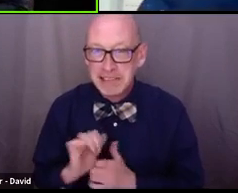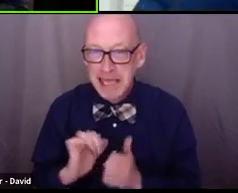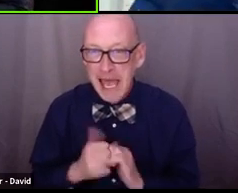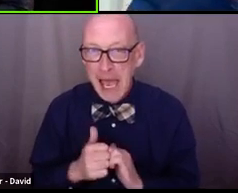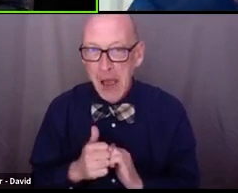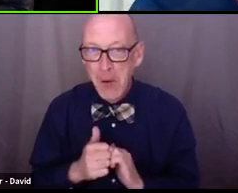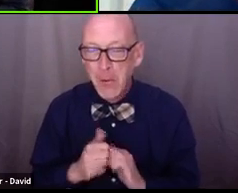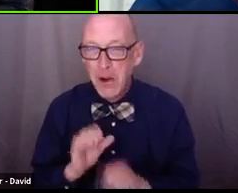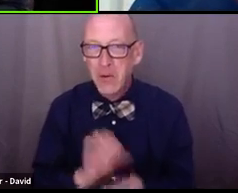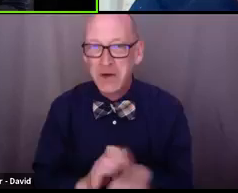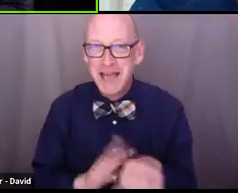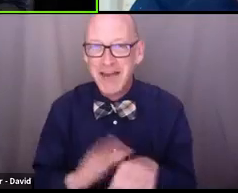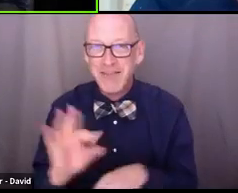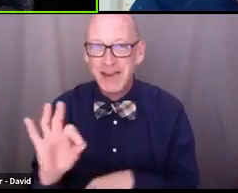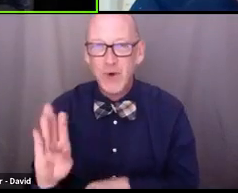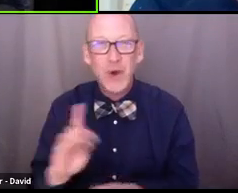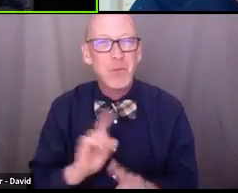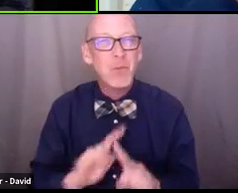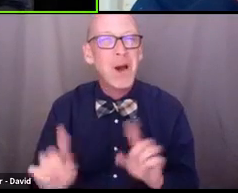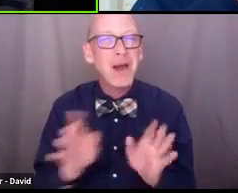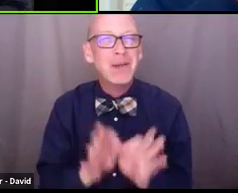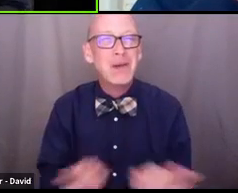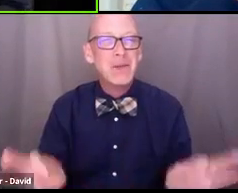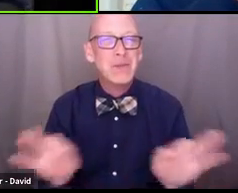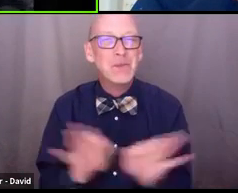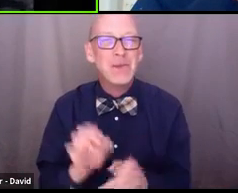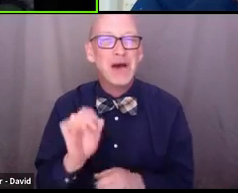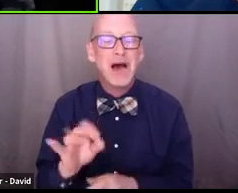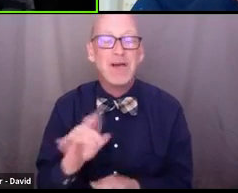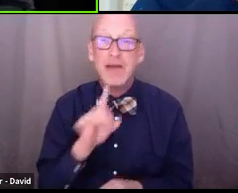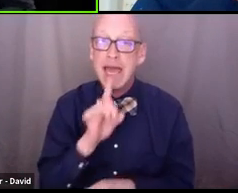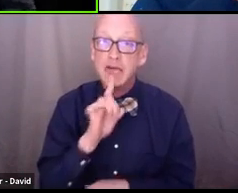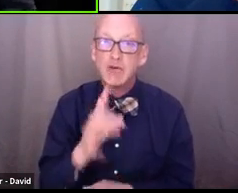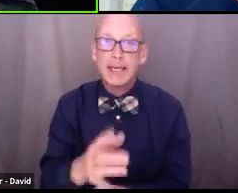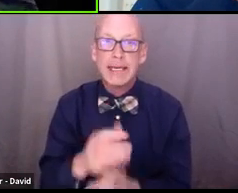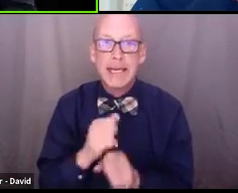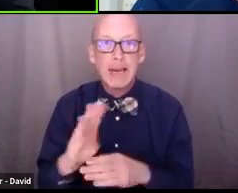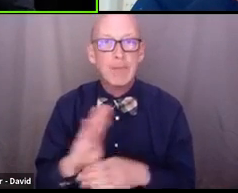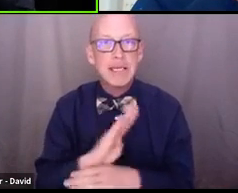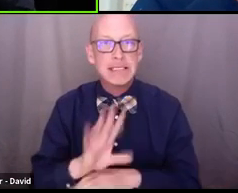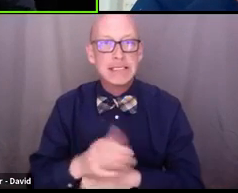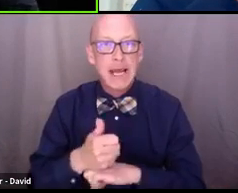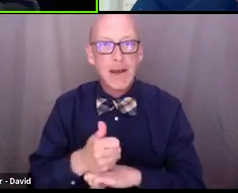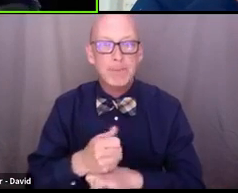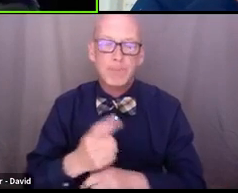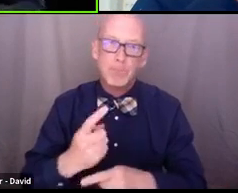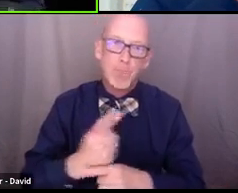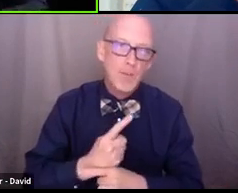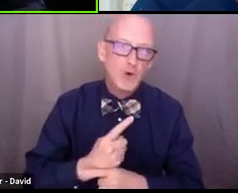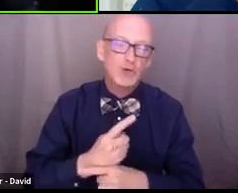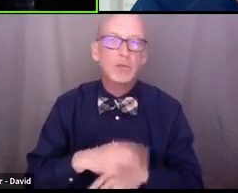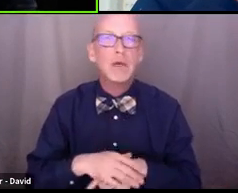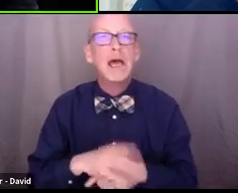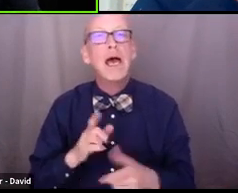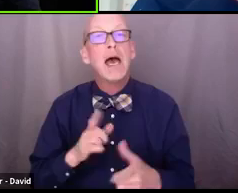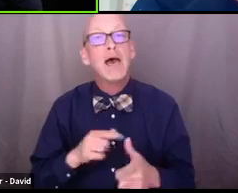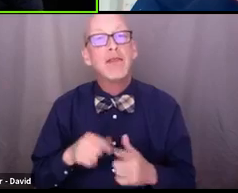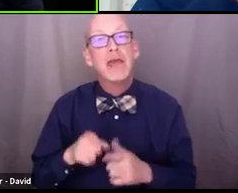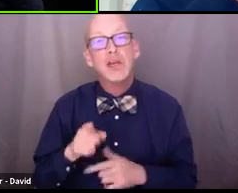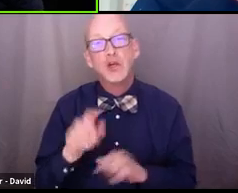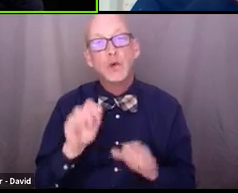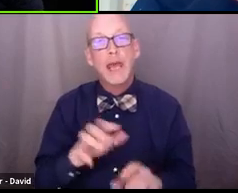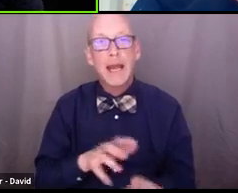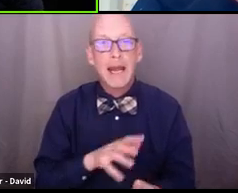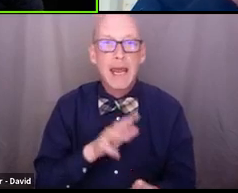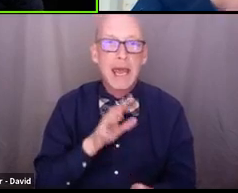on Facebook. But the importance of actually getting the business set up properly so that you can attack